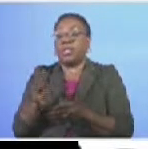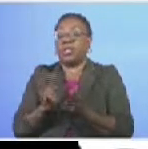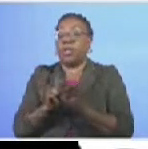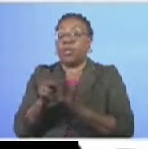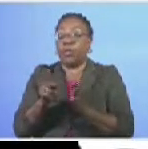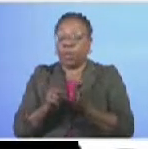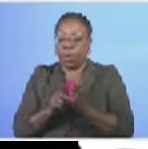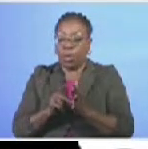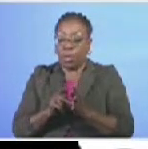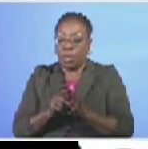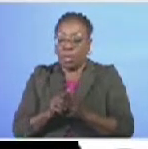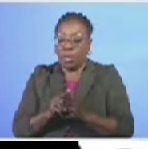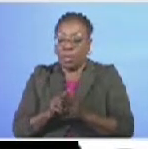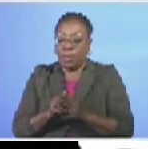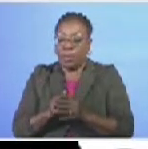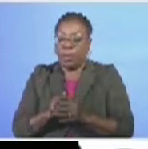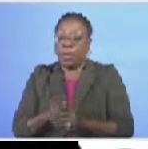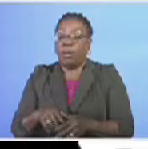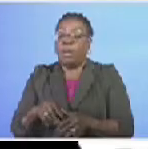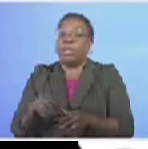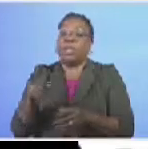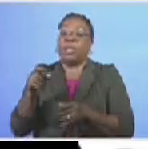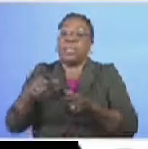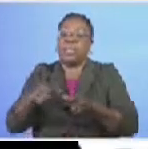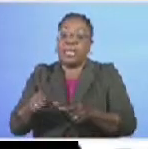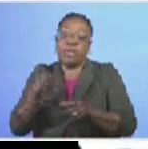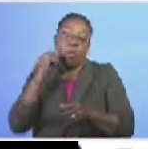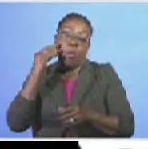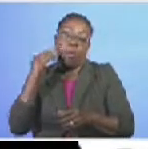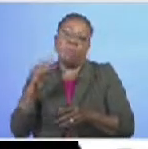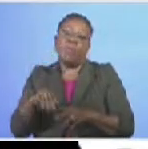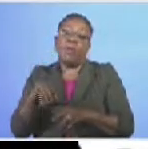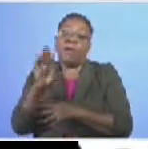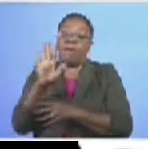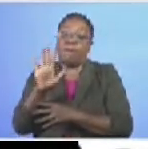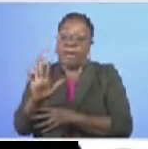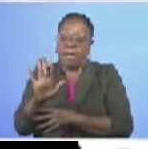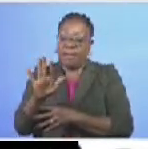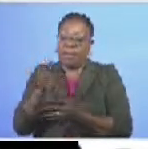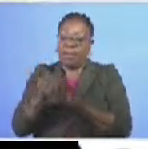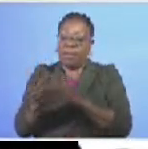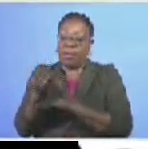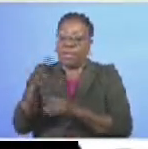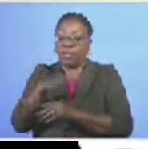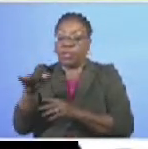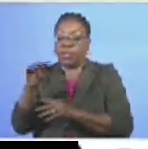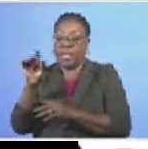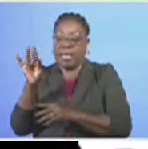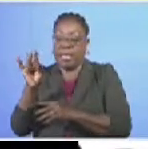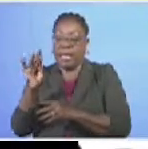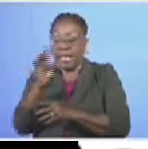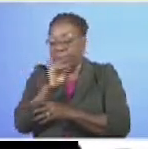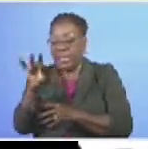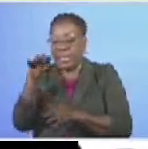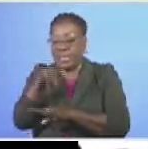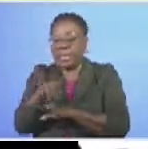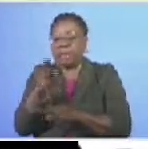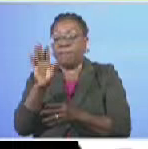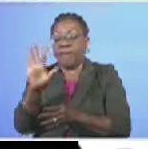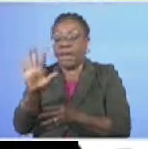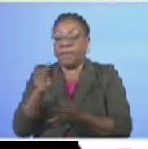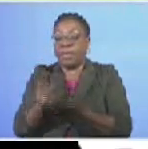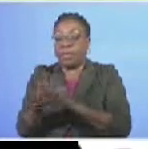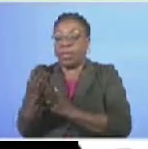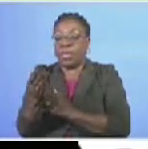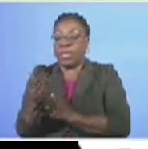current weekday 8 p.m. to 5 a.m. curfews in New Providence, Grand Bahama, and Abaco, and the full 24-hour weekend lockdowns in New Providence